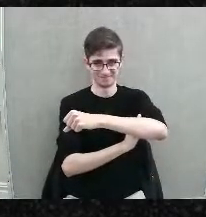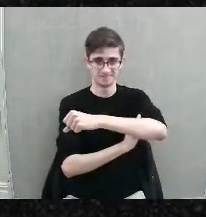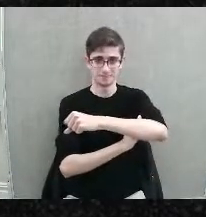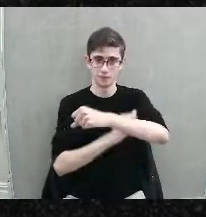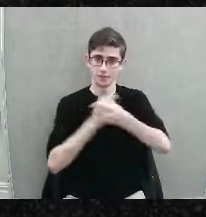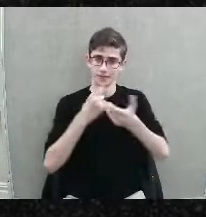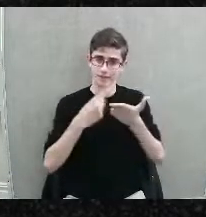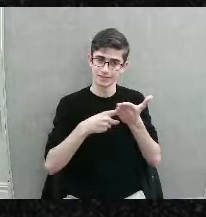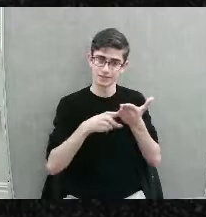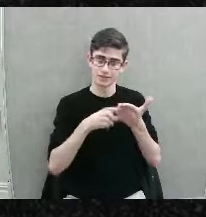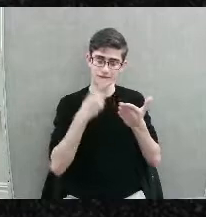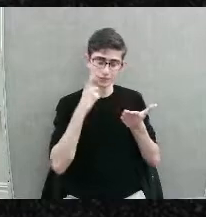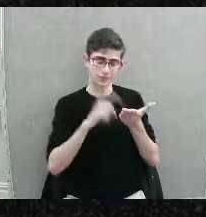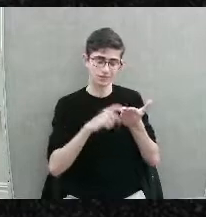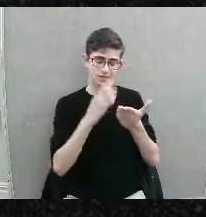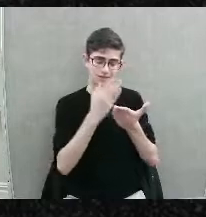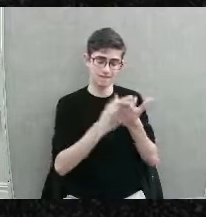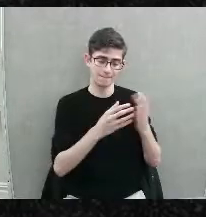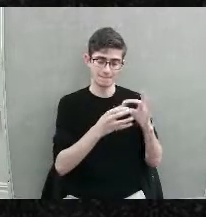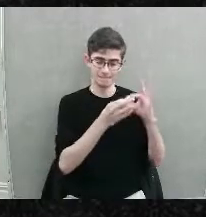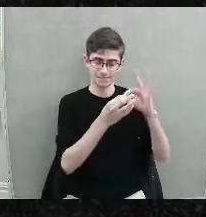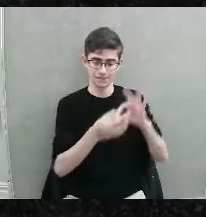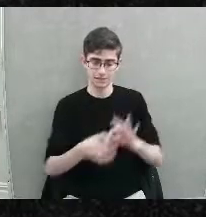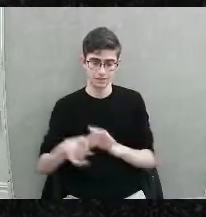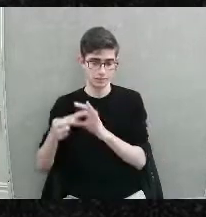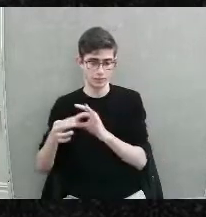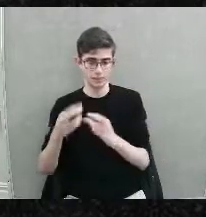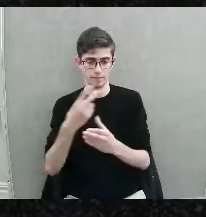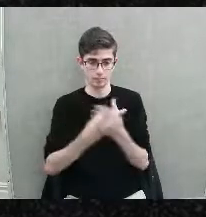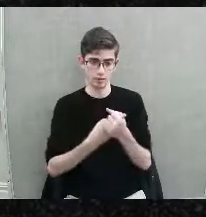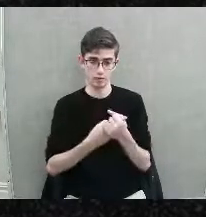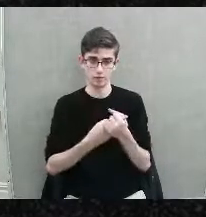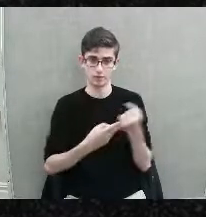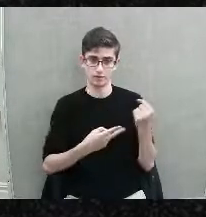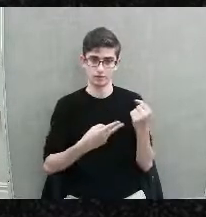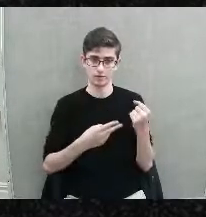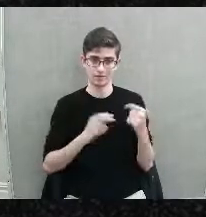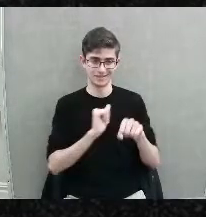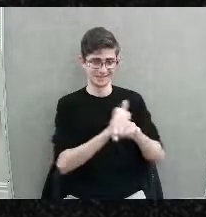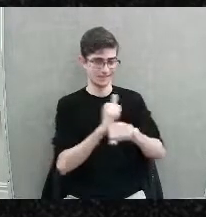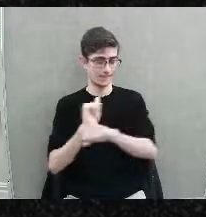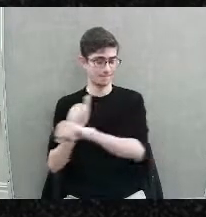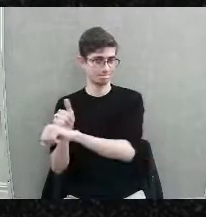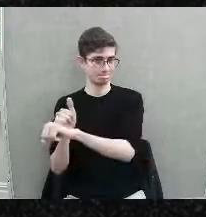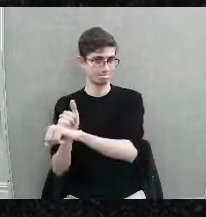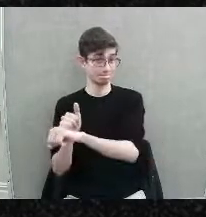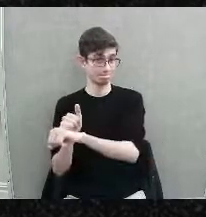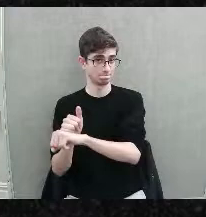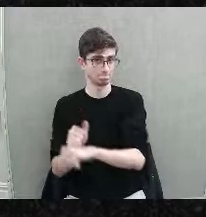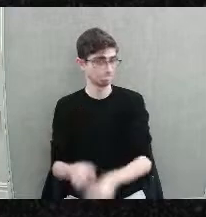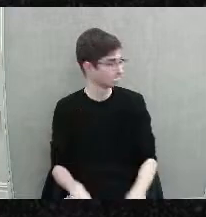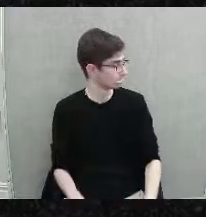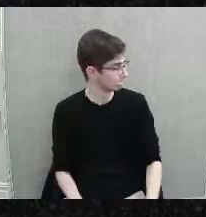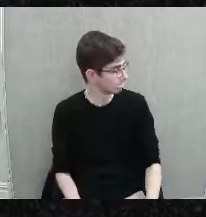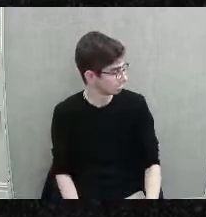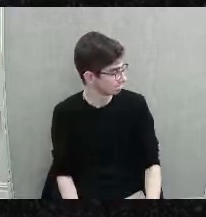speak of some continuities between both of these formations.